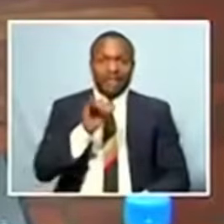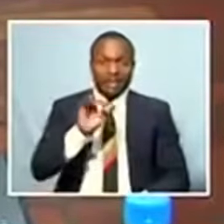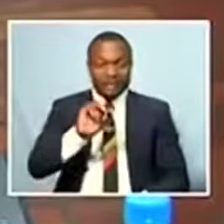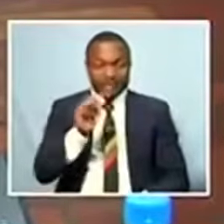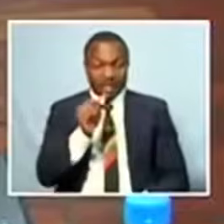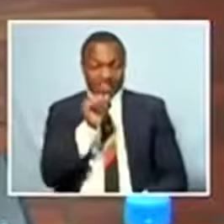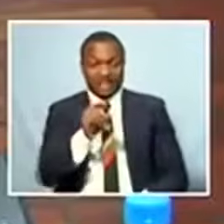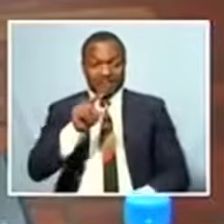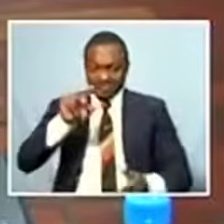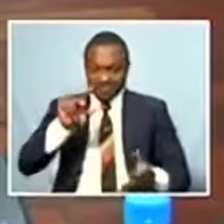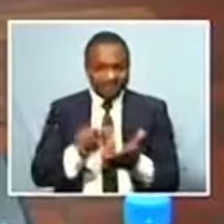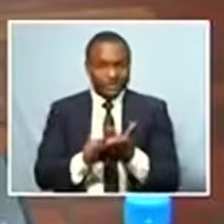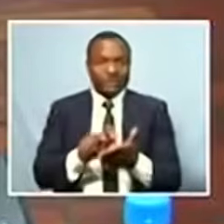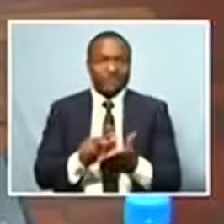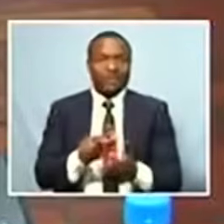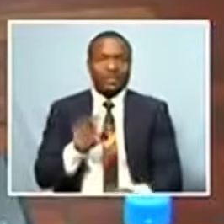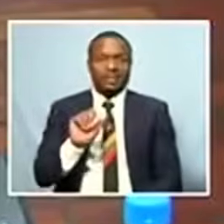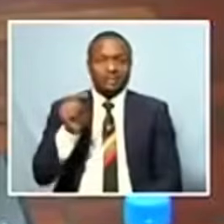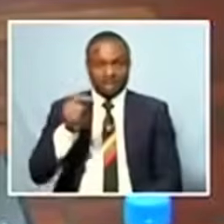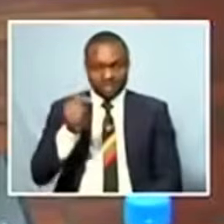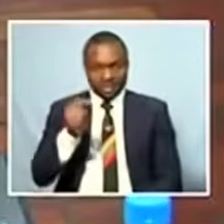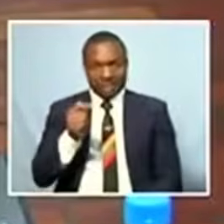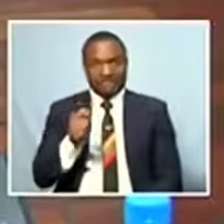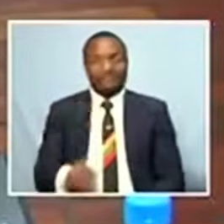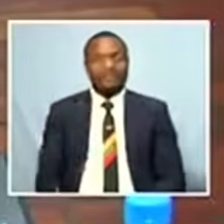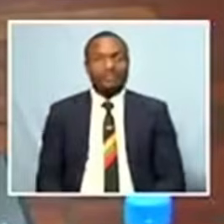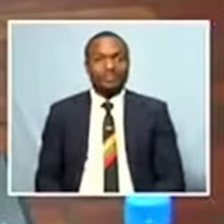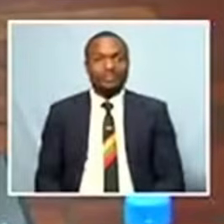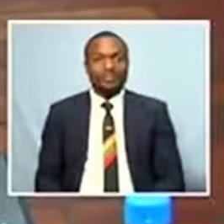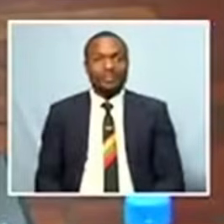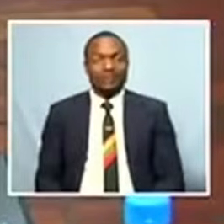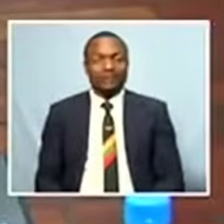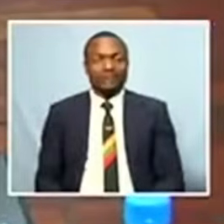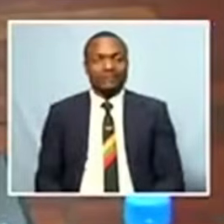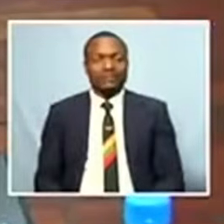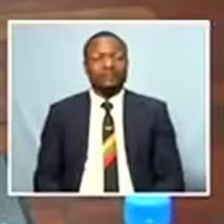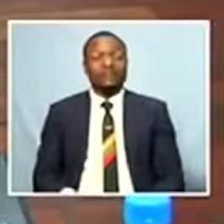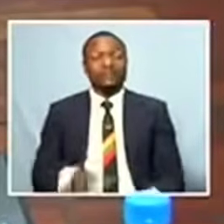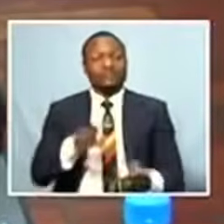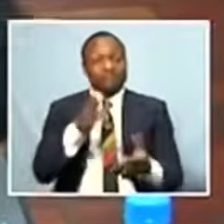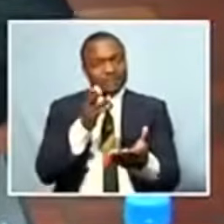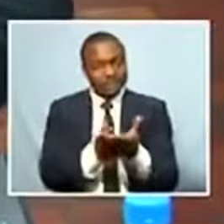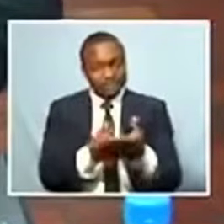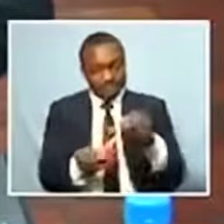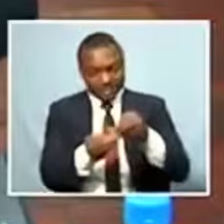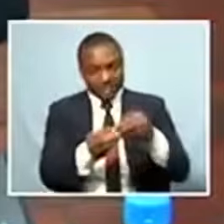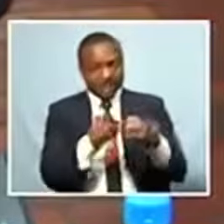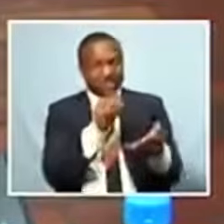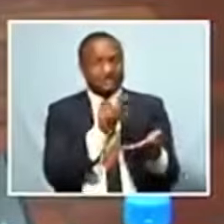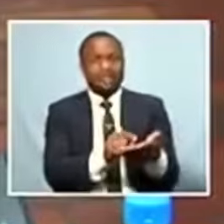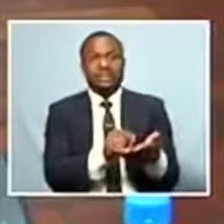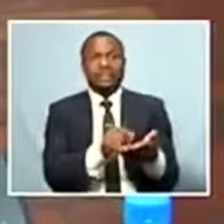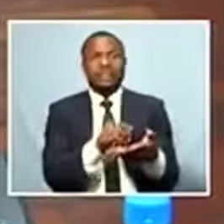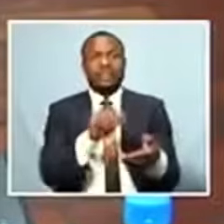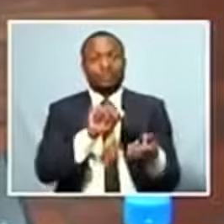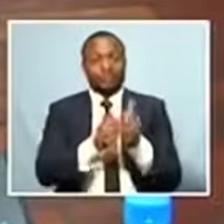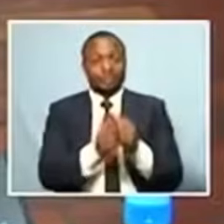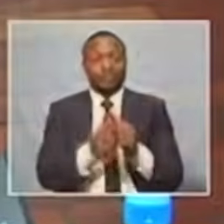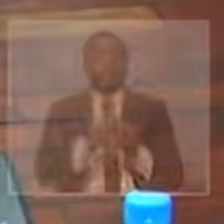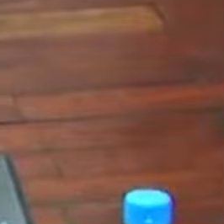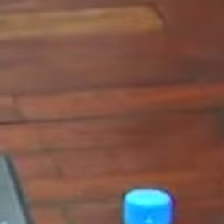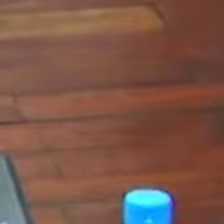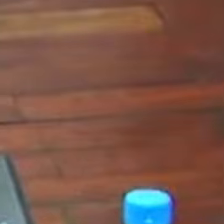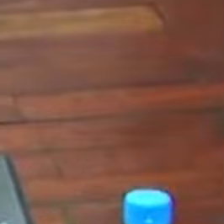from the Attorney General, is it referring to the query I'm from reading to you, or it is referring to